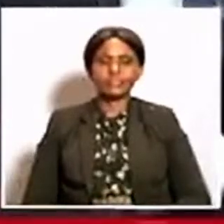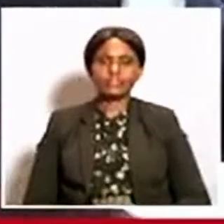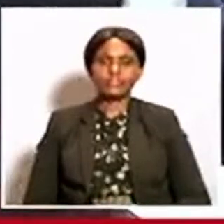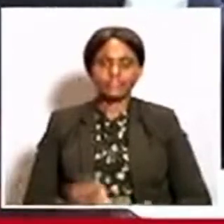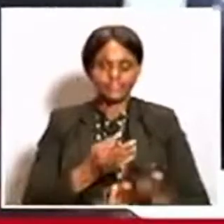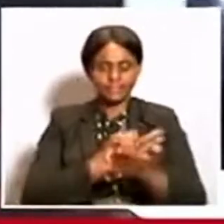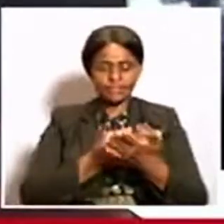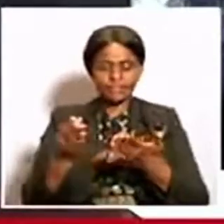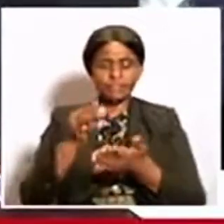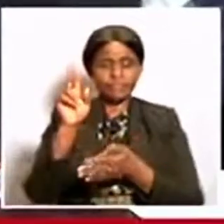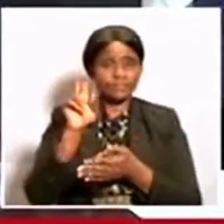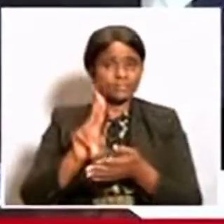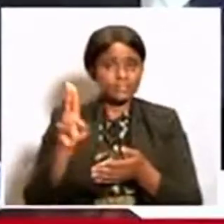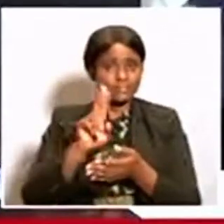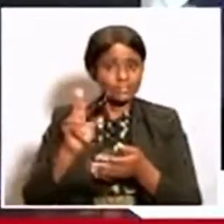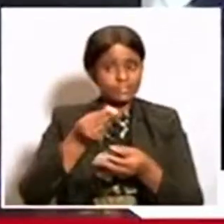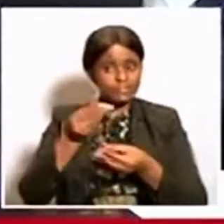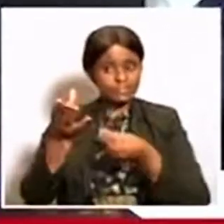Failure to spend, Chair.